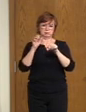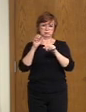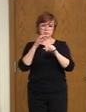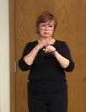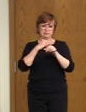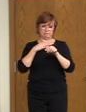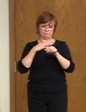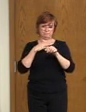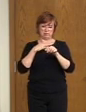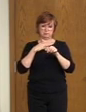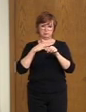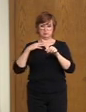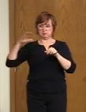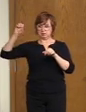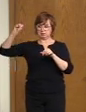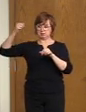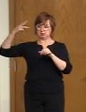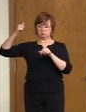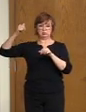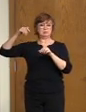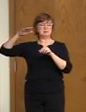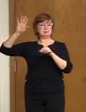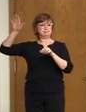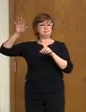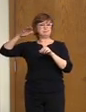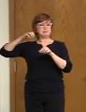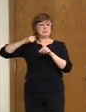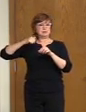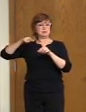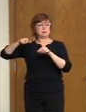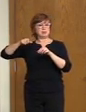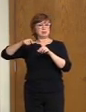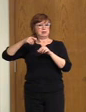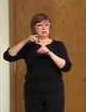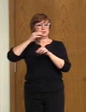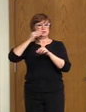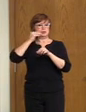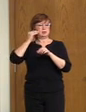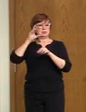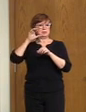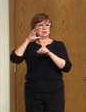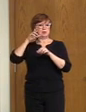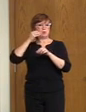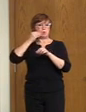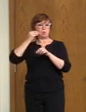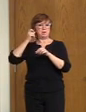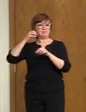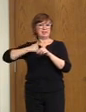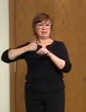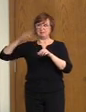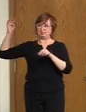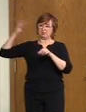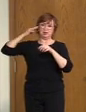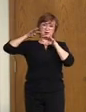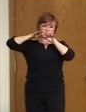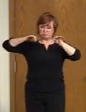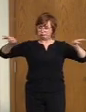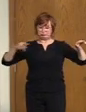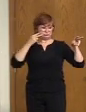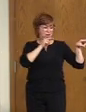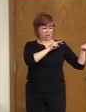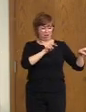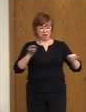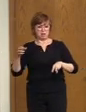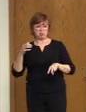Care to help them support. You can imagine with a facility that is they're a designated